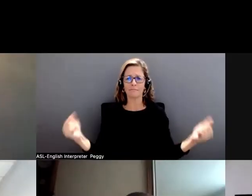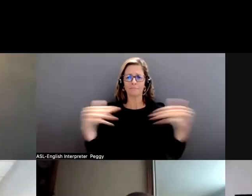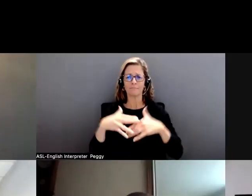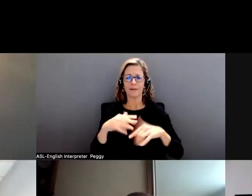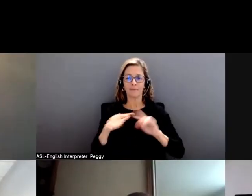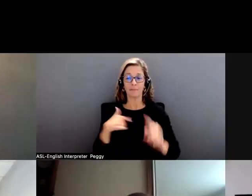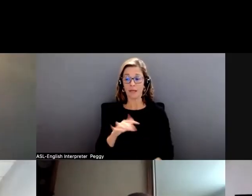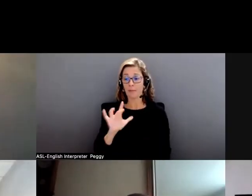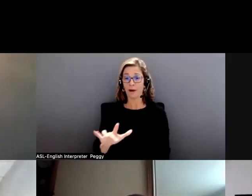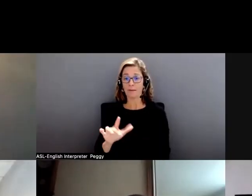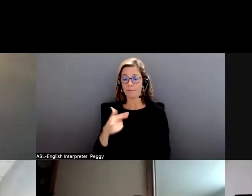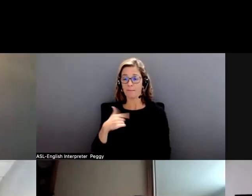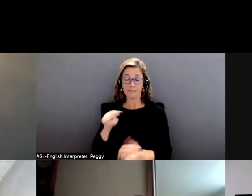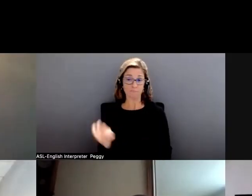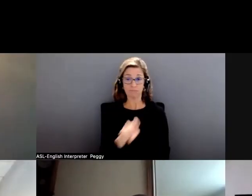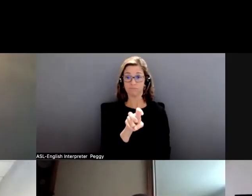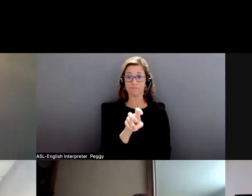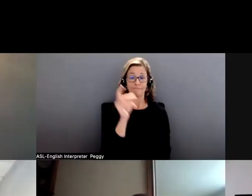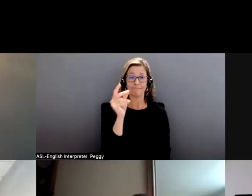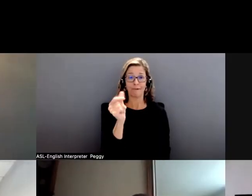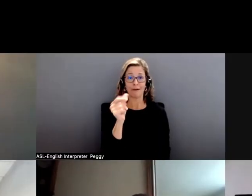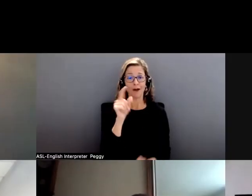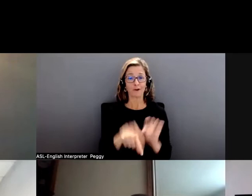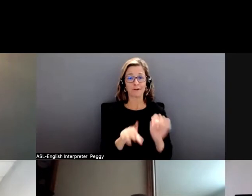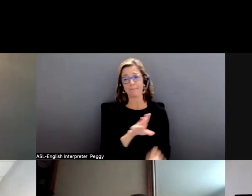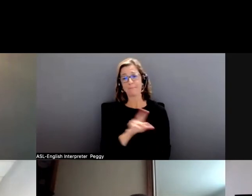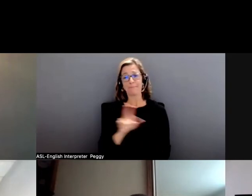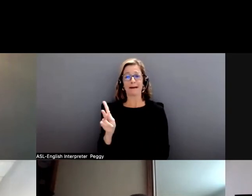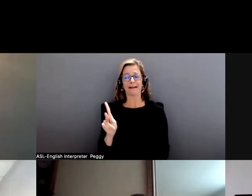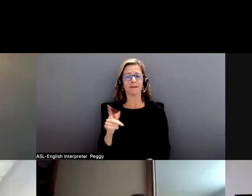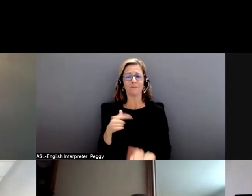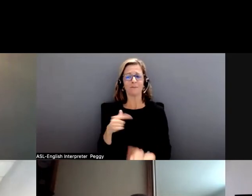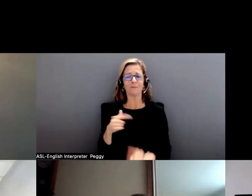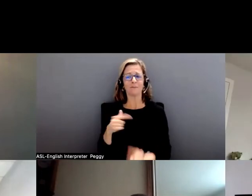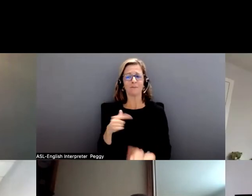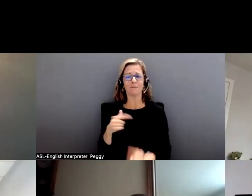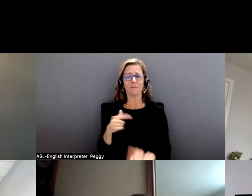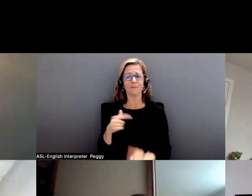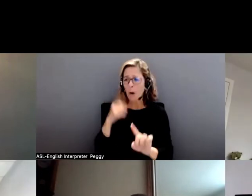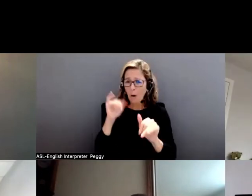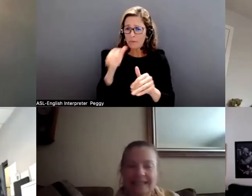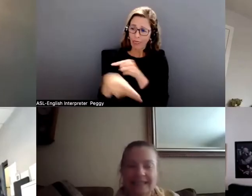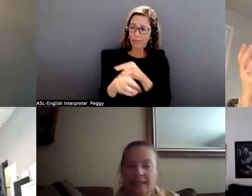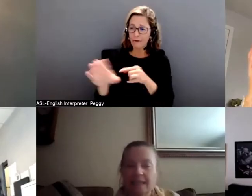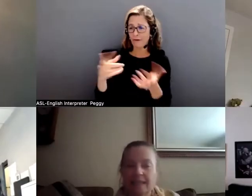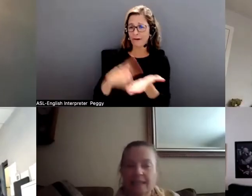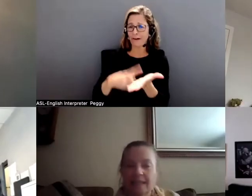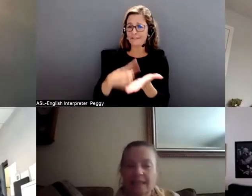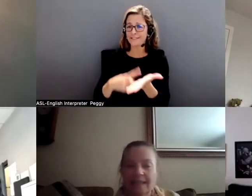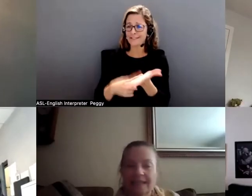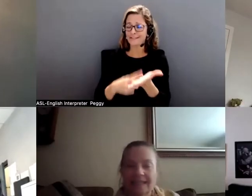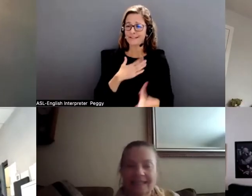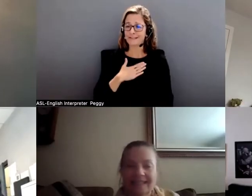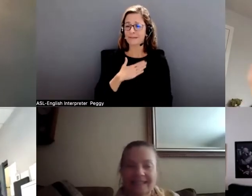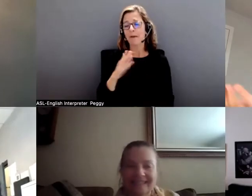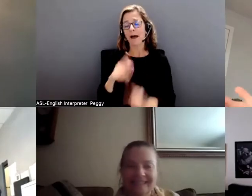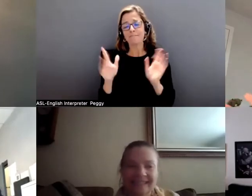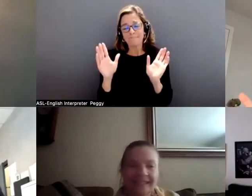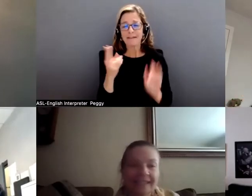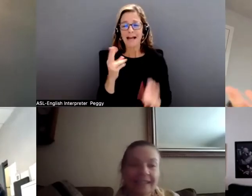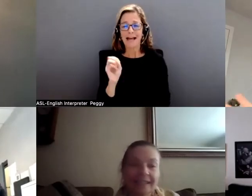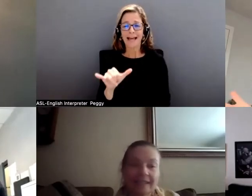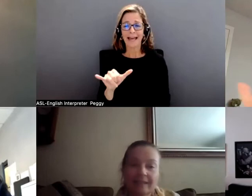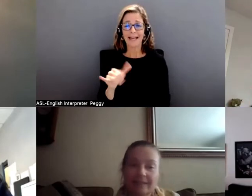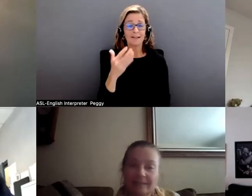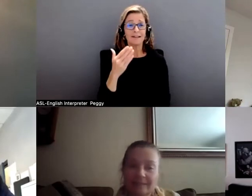was too late. I couldn't go back. Oh, I hope you didn't interrupt one of the conversations you may have had. But hey, I thought there was good